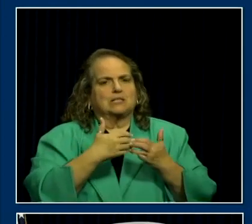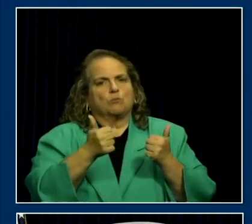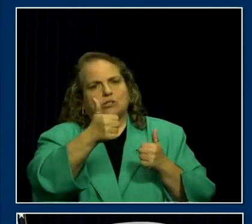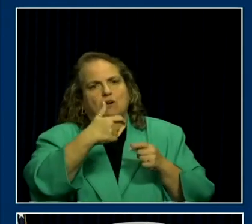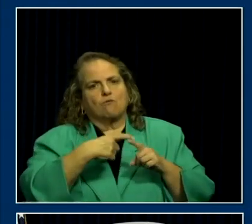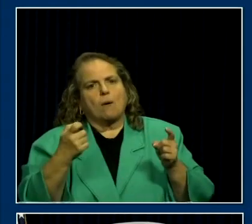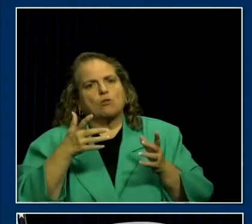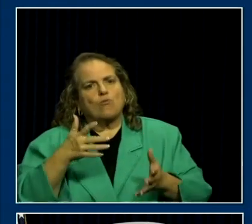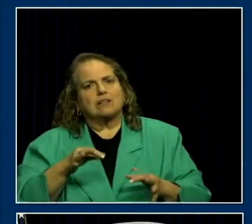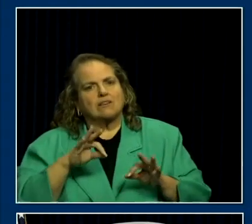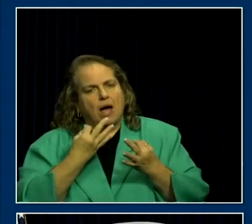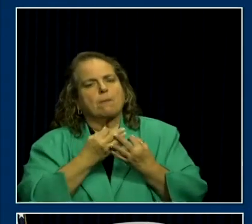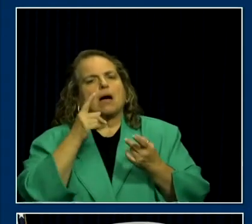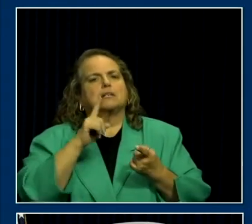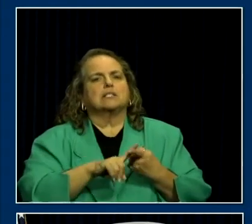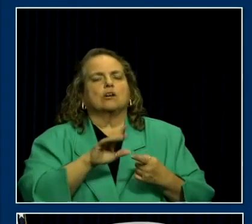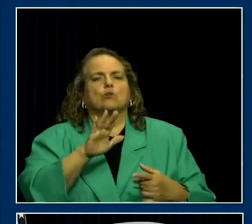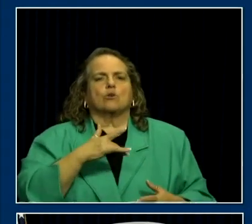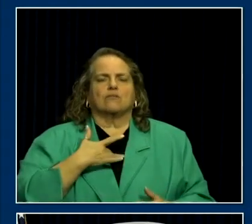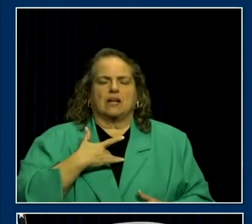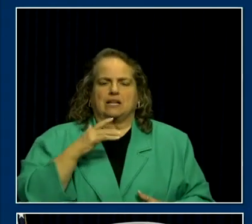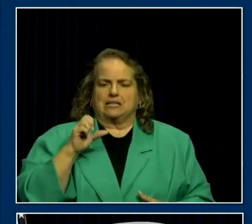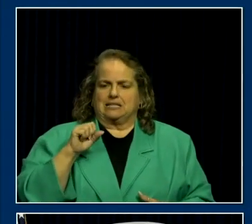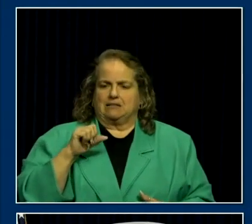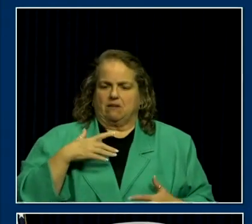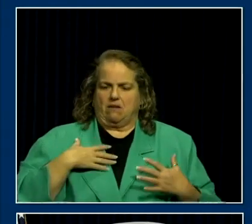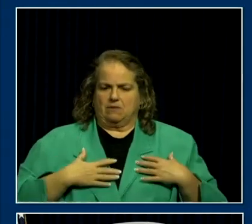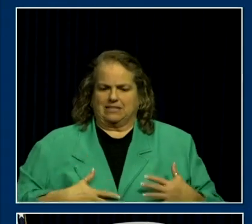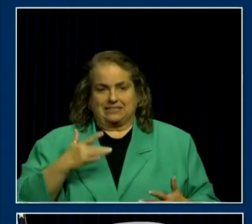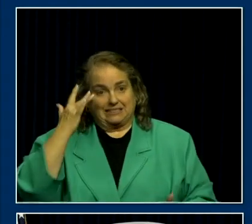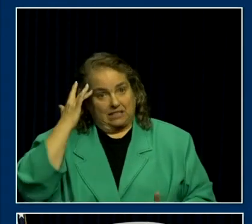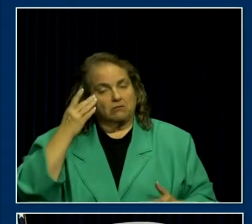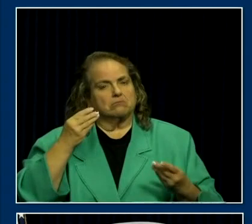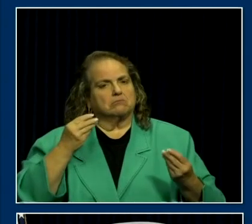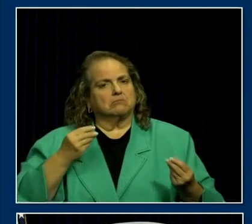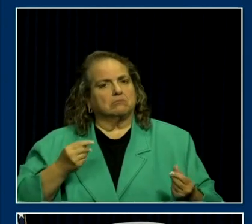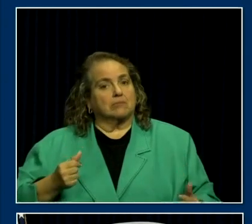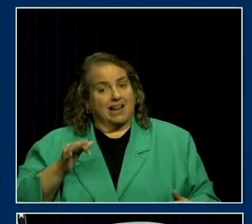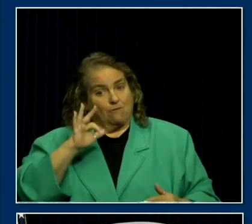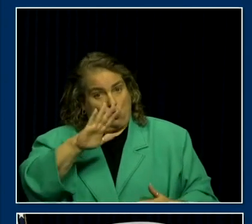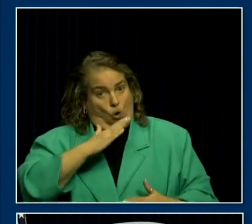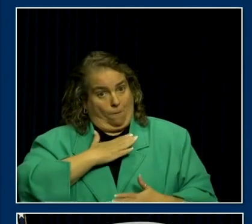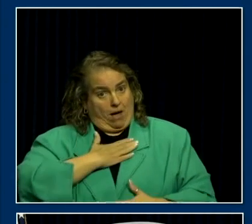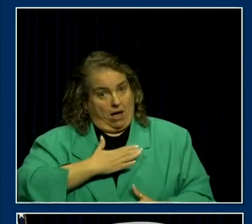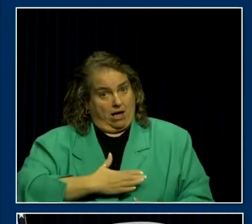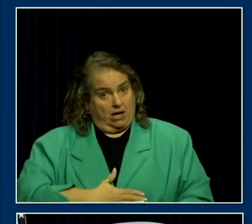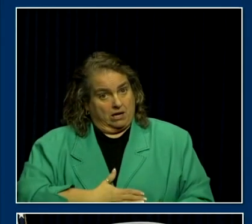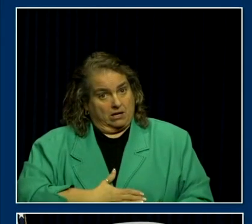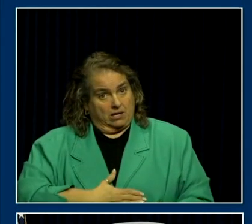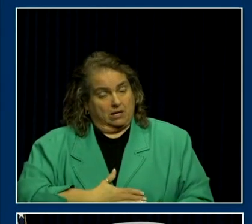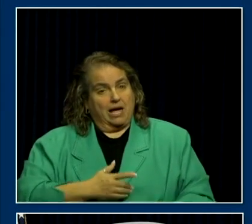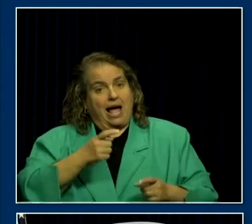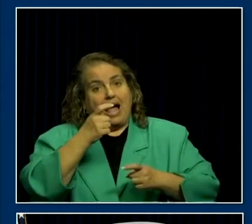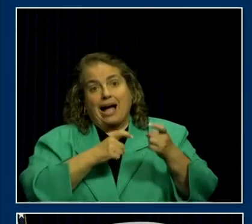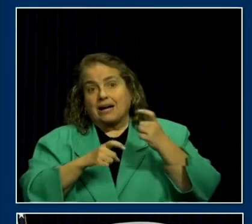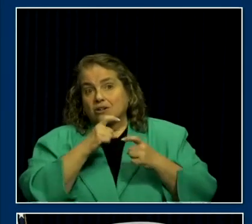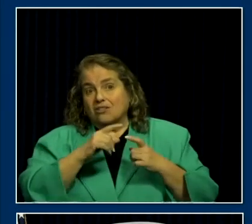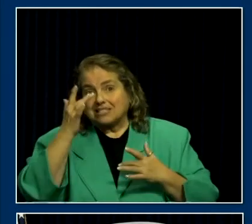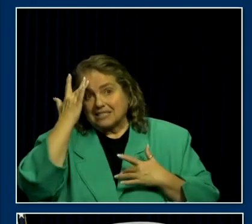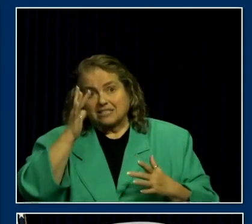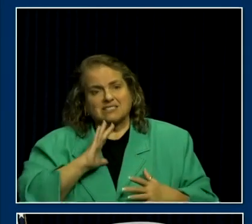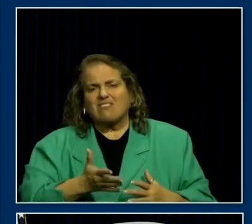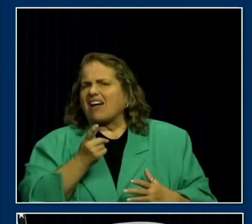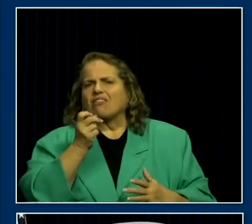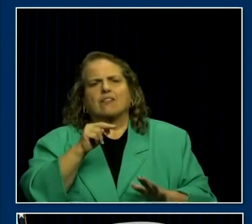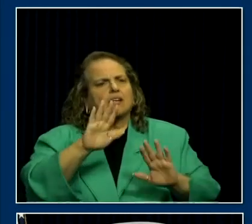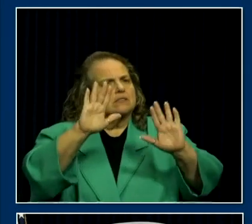family until your symptoms go away. But if your own body's immune system is handling it fine, that's all there is to do. You just